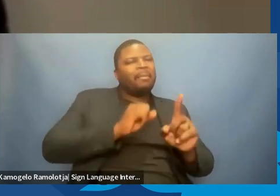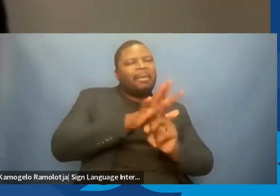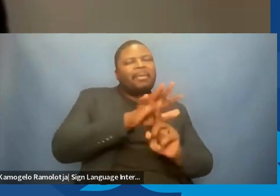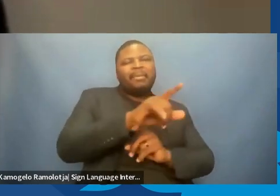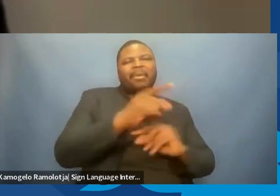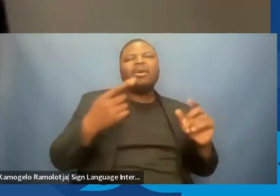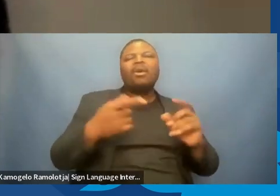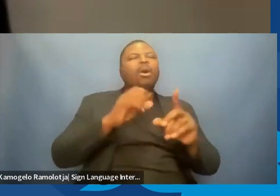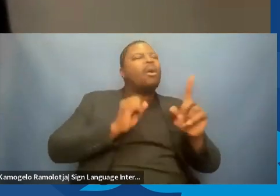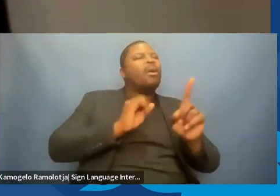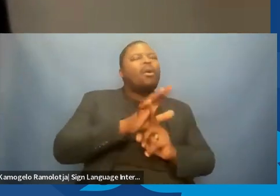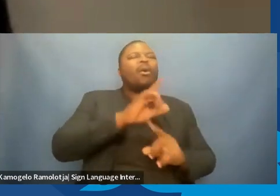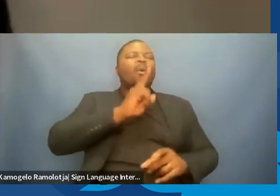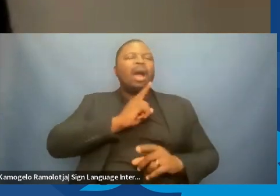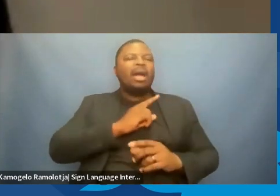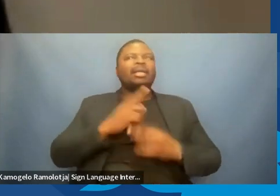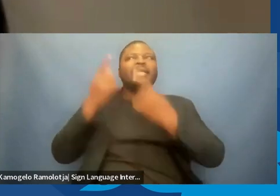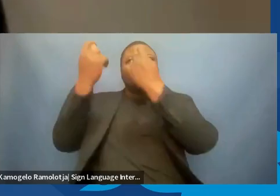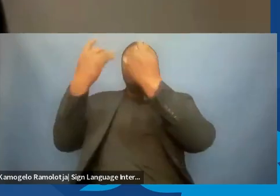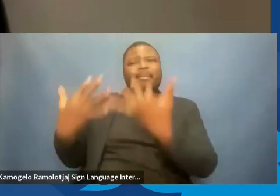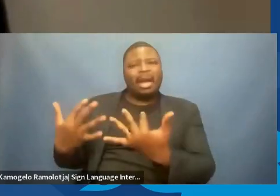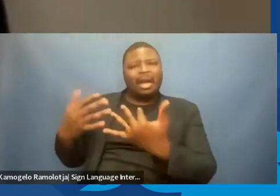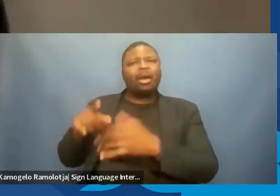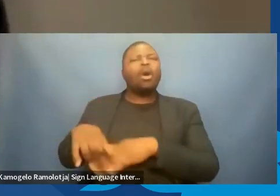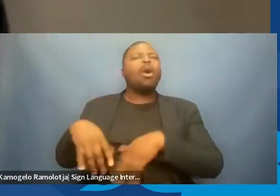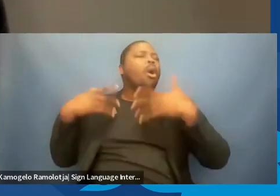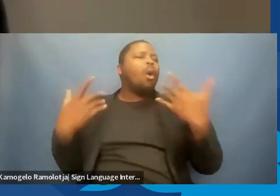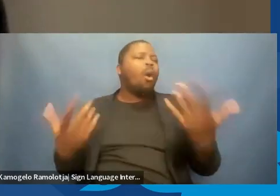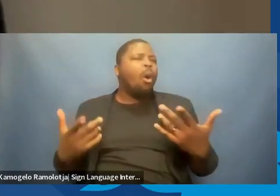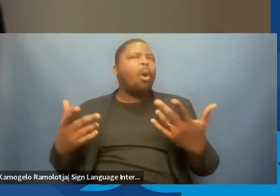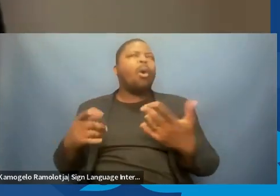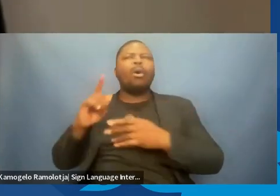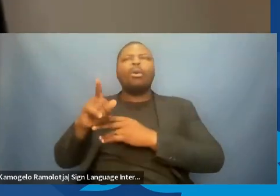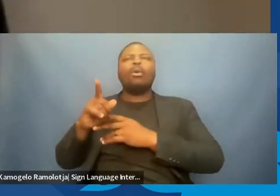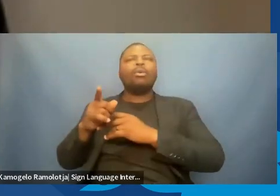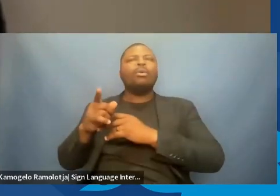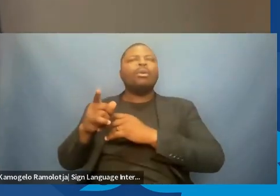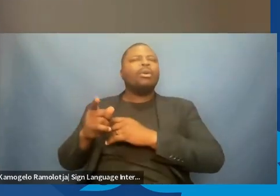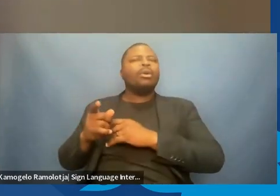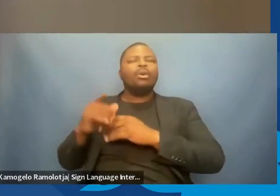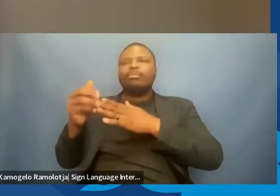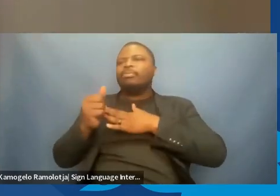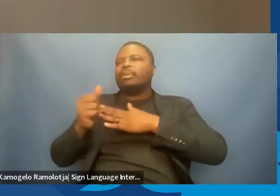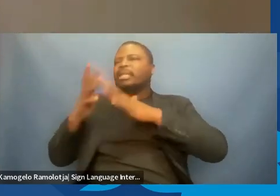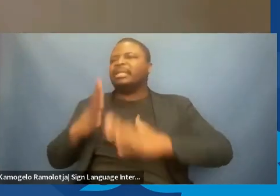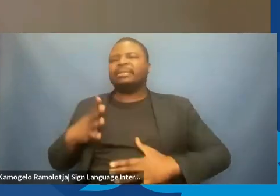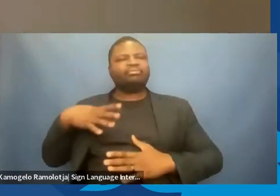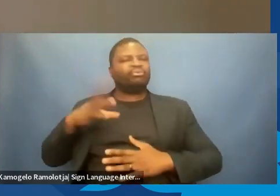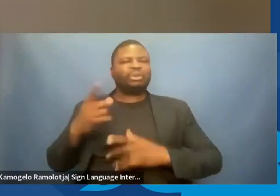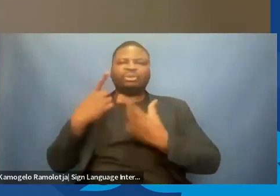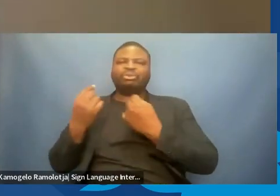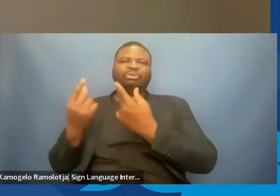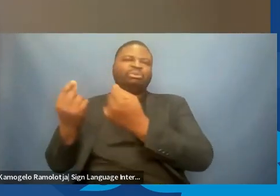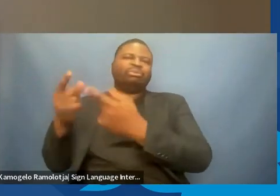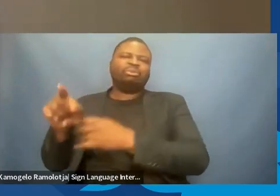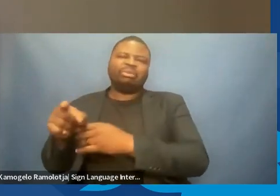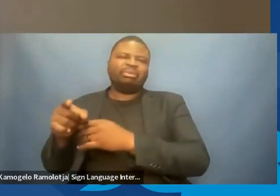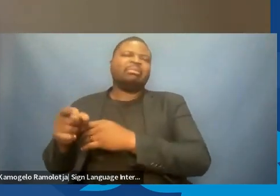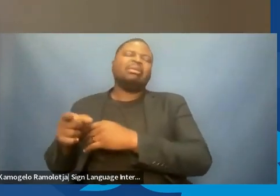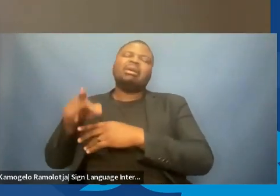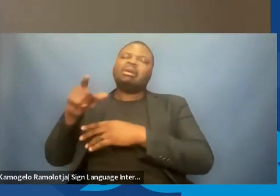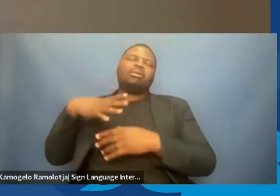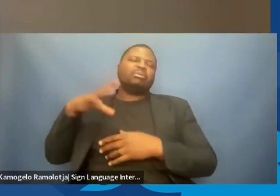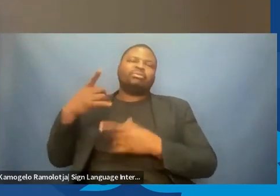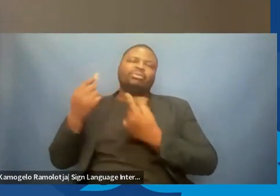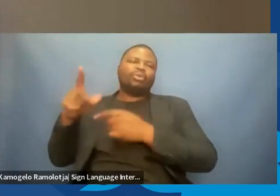it related to political will or policy deficit? What is that main barrier to the integration of